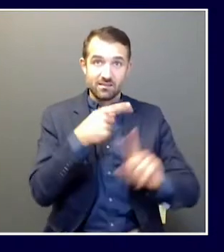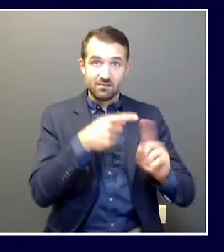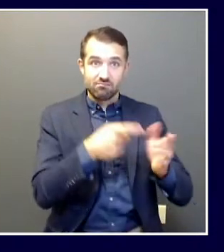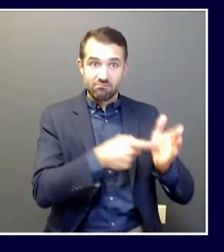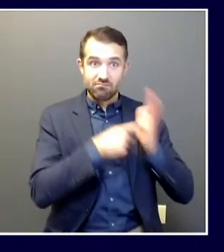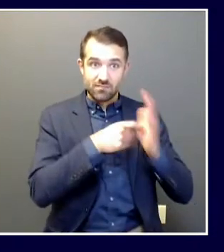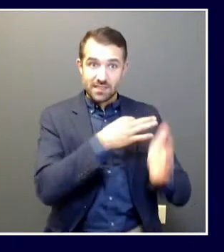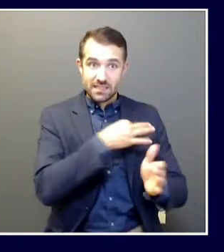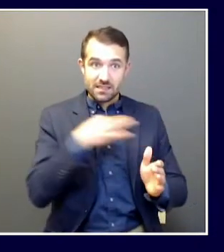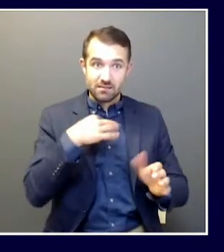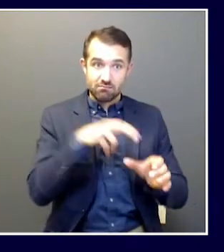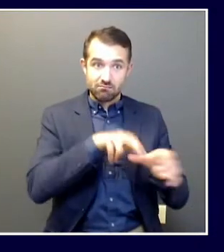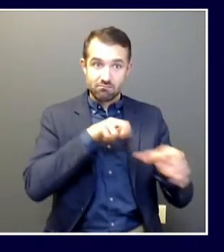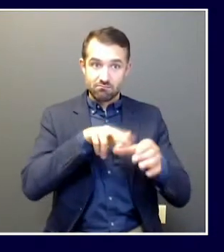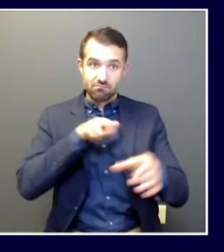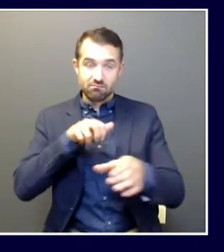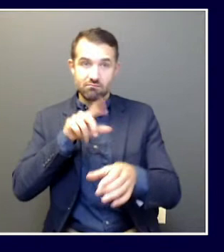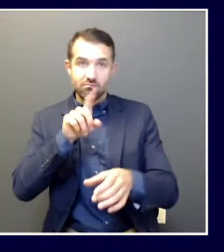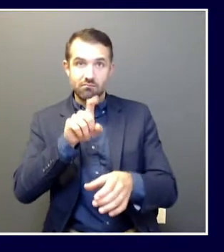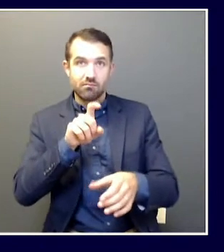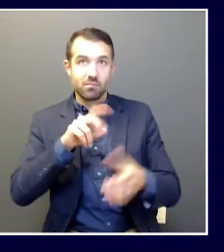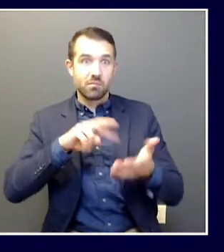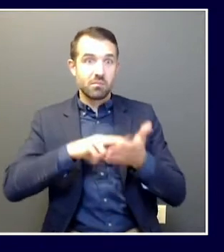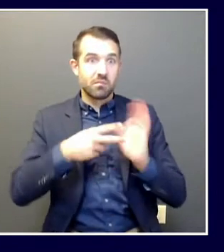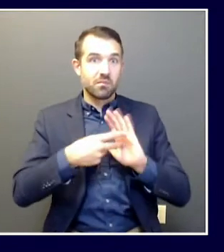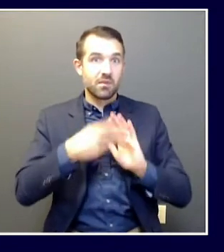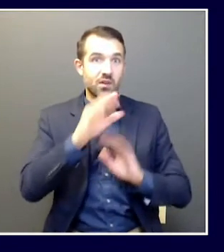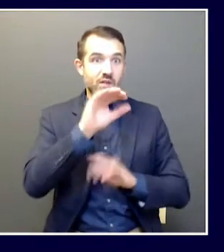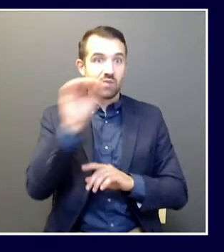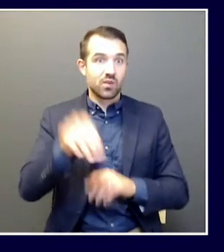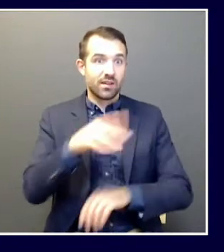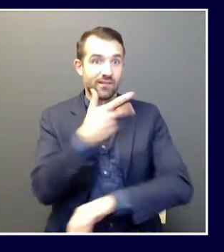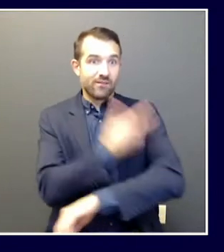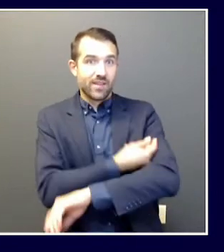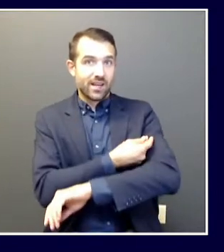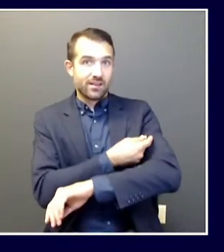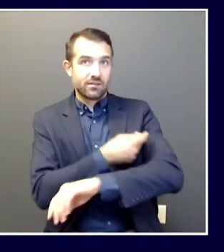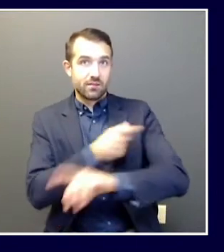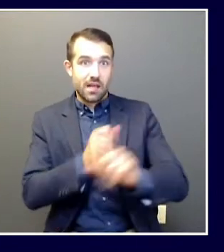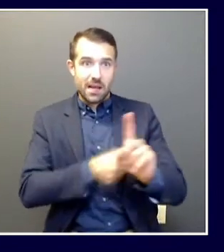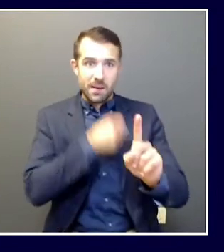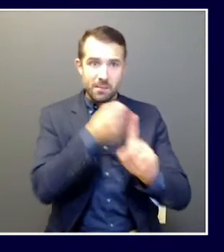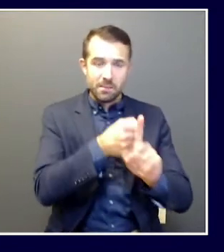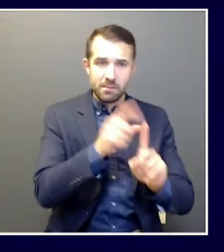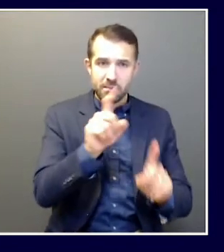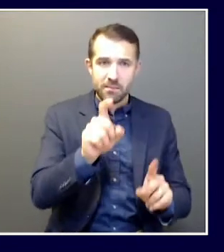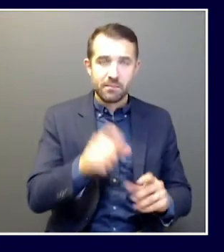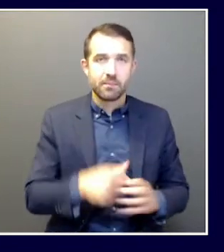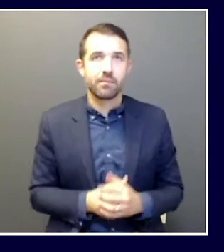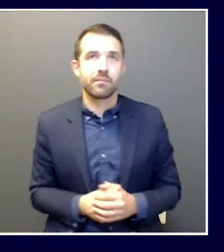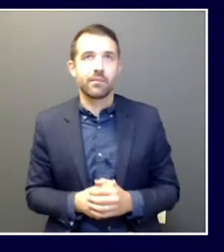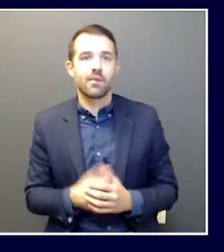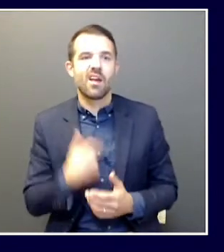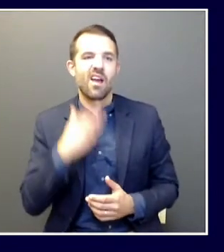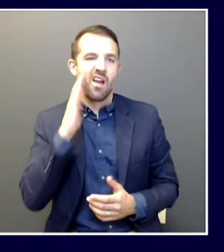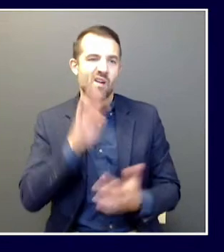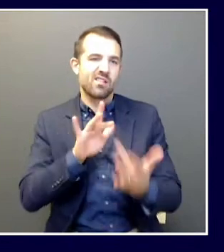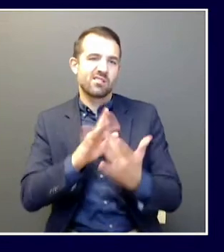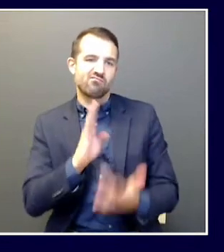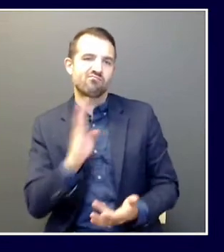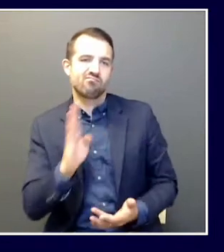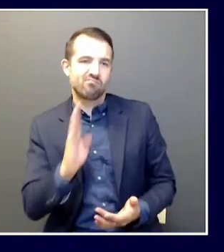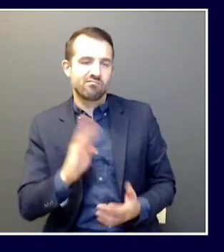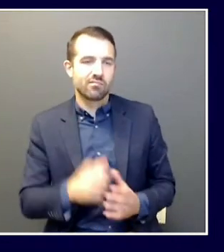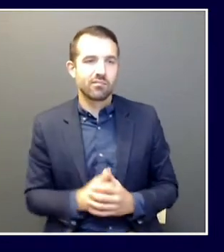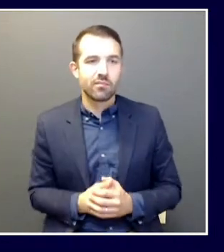a general comment, and maybe if there's a specific question about the data, we can get that answer to you offline. We're encouraged by the data. We're excited to